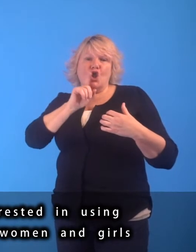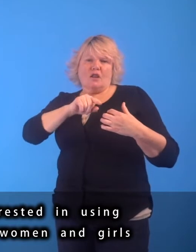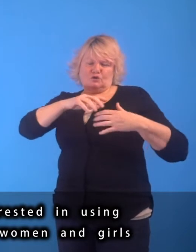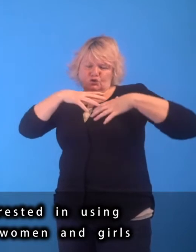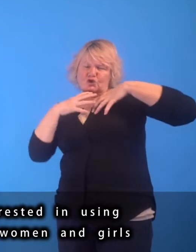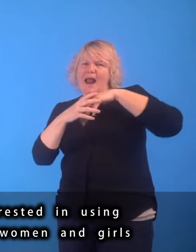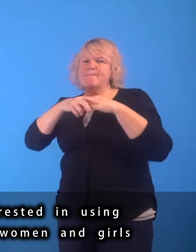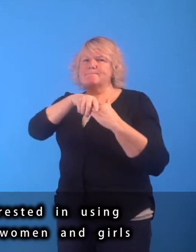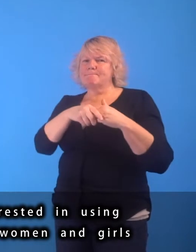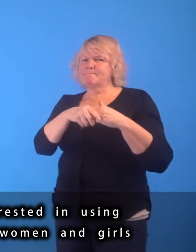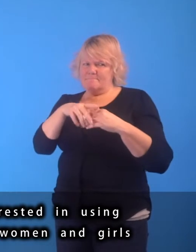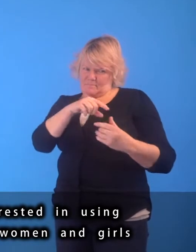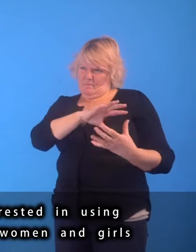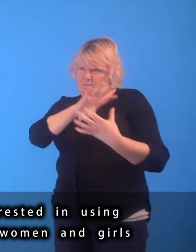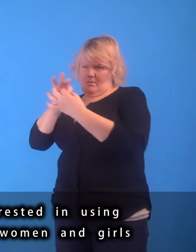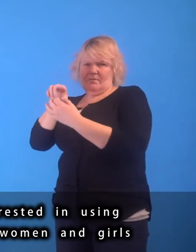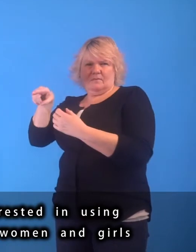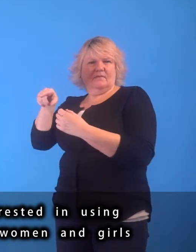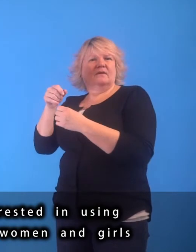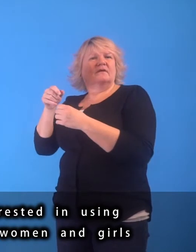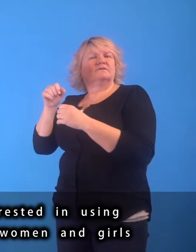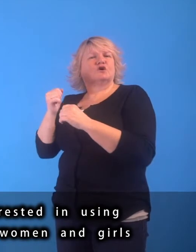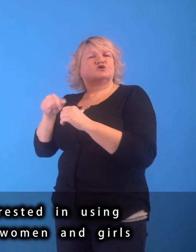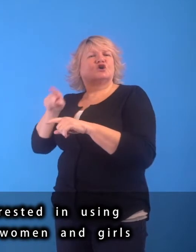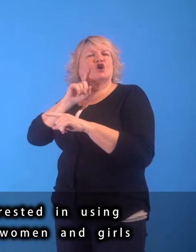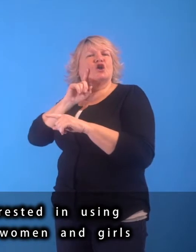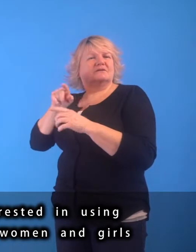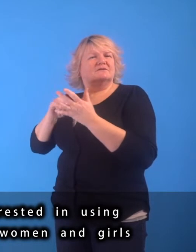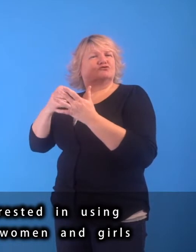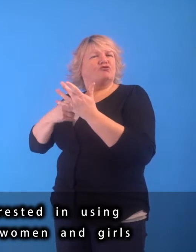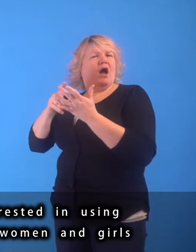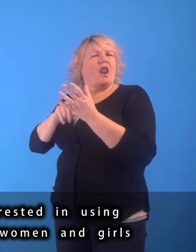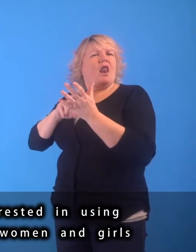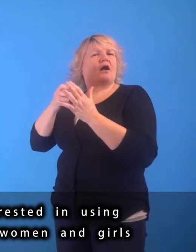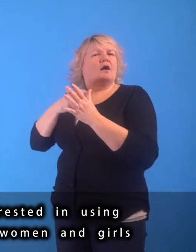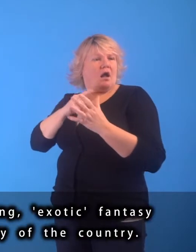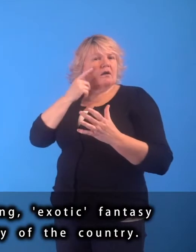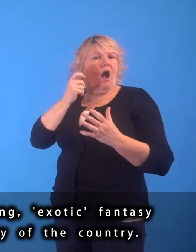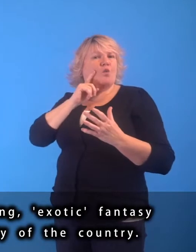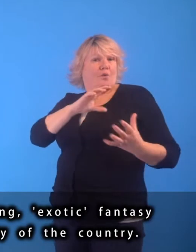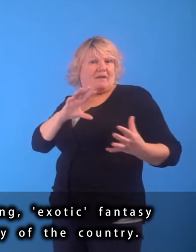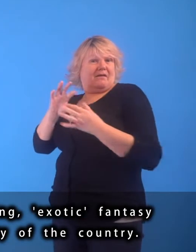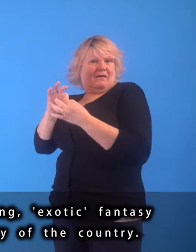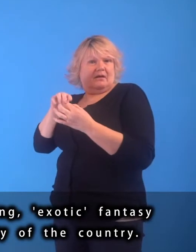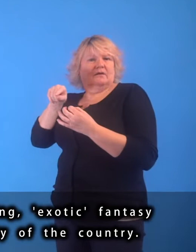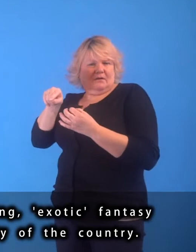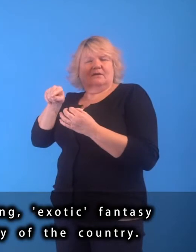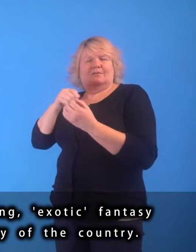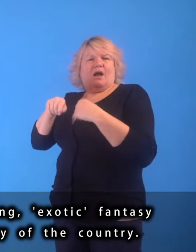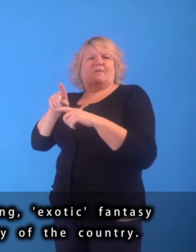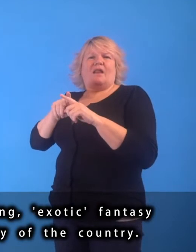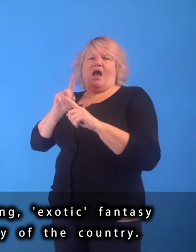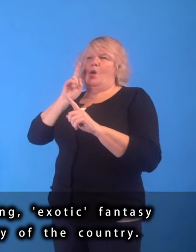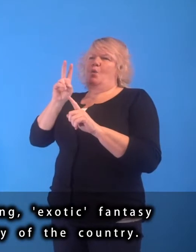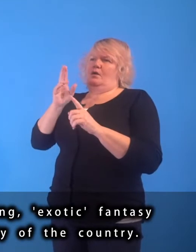using the shapes of Sri Lankan young women and girls to present an aesthetically